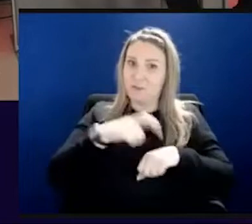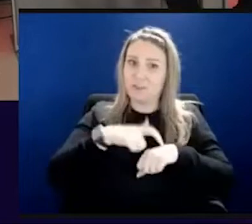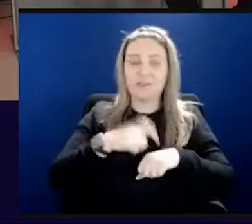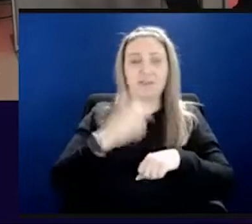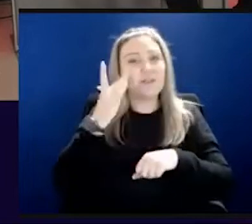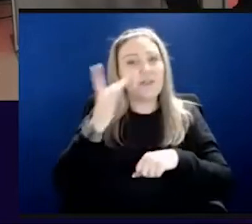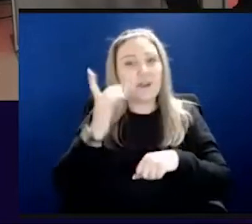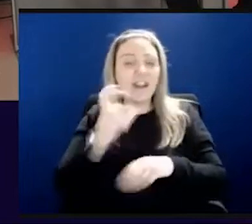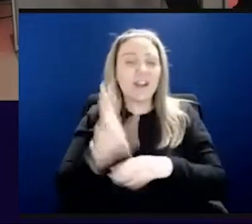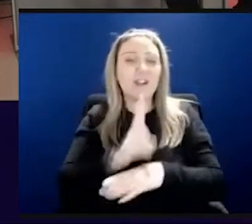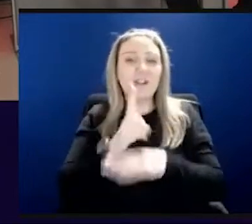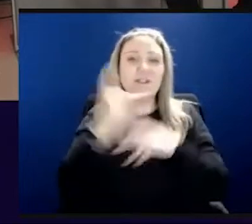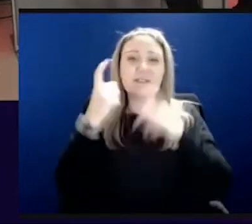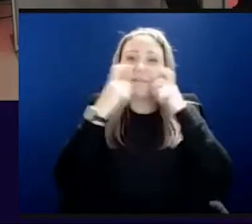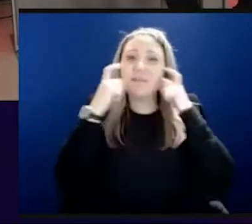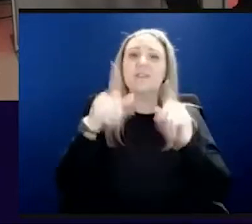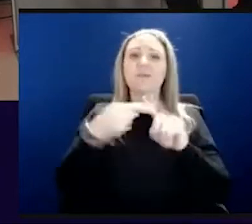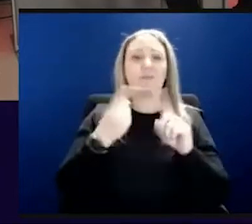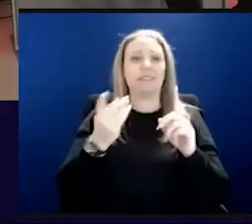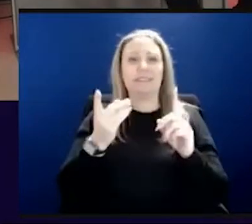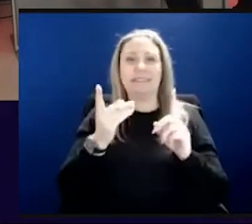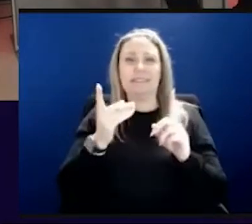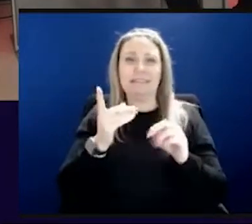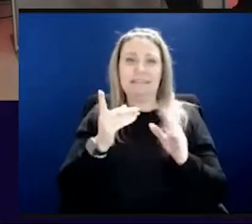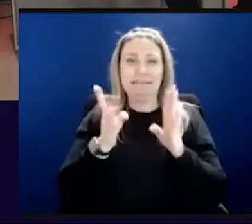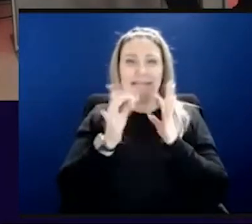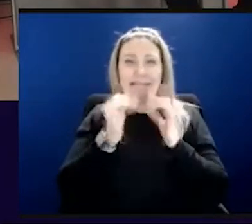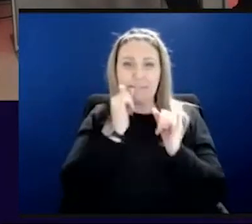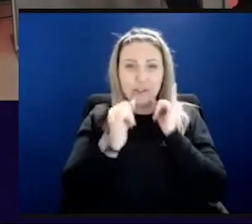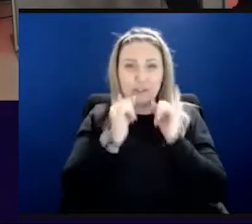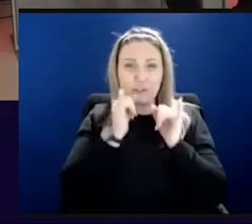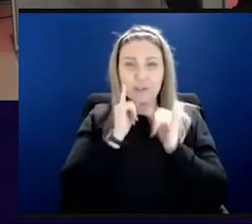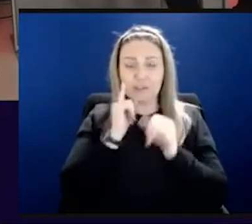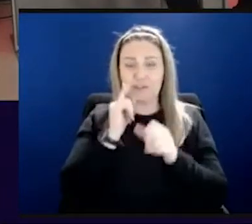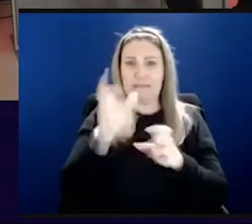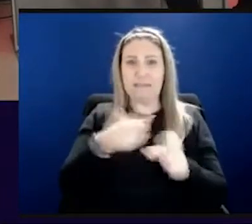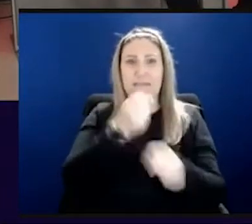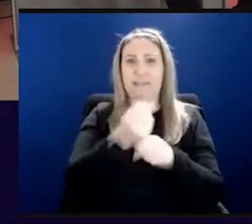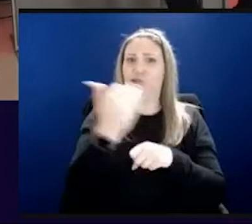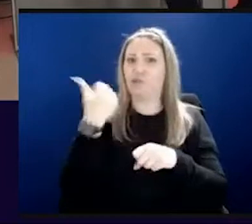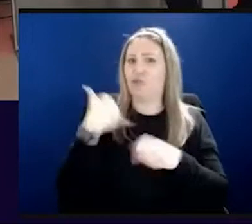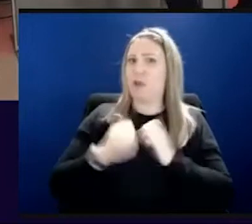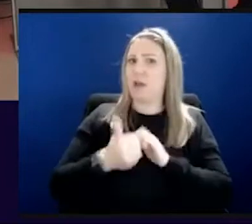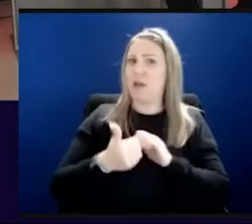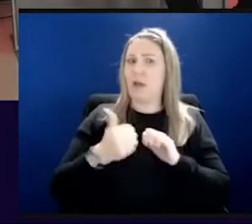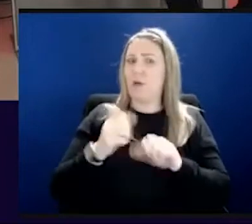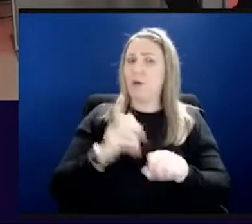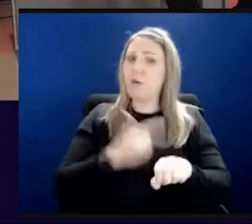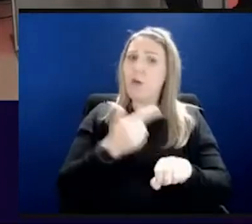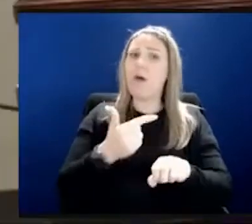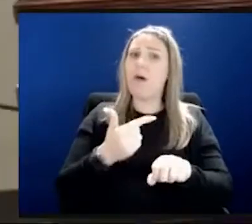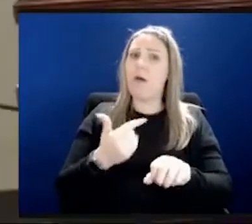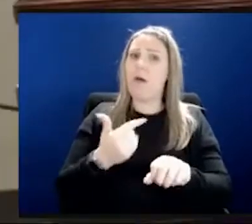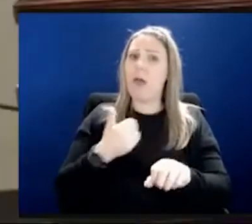when we interviewed him, because this was years ago. How long did you live with your LVAD until you finally got the transplant?